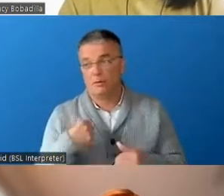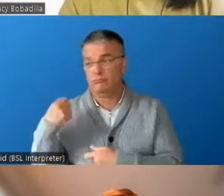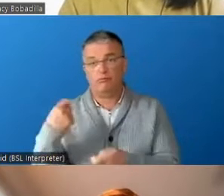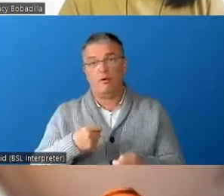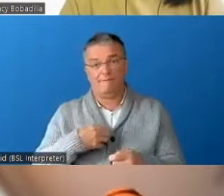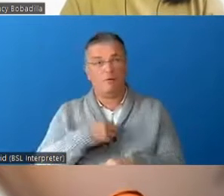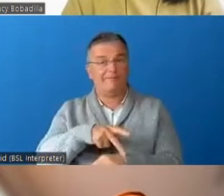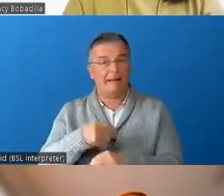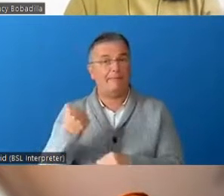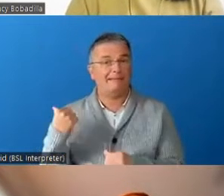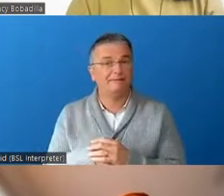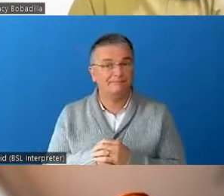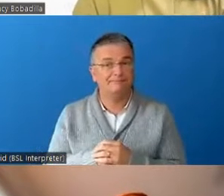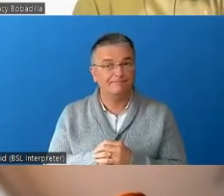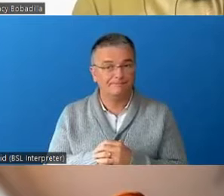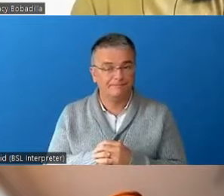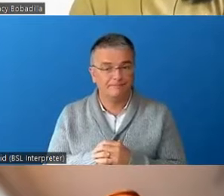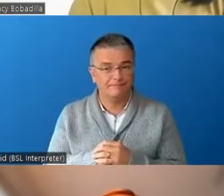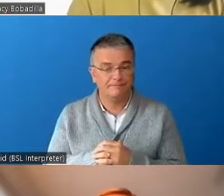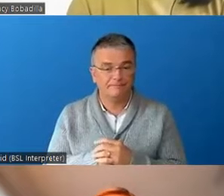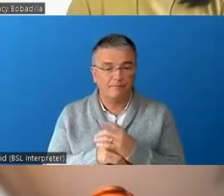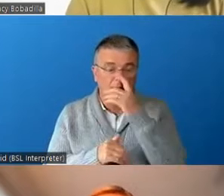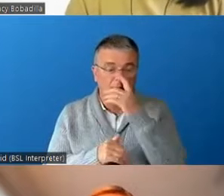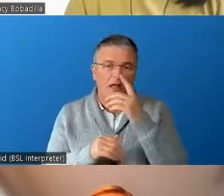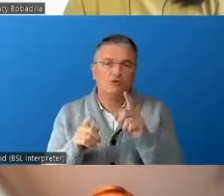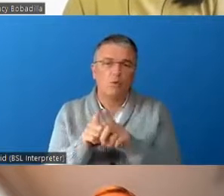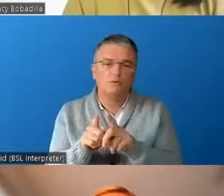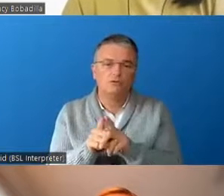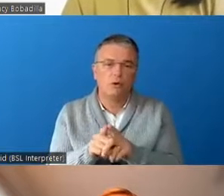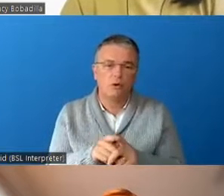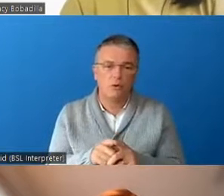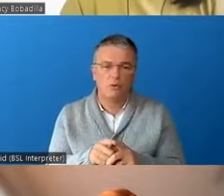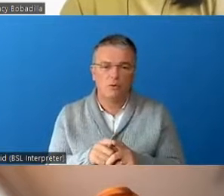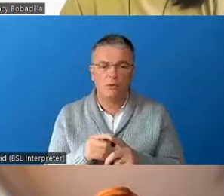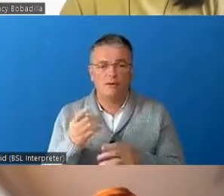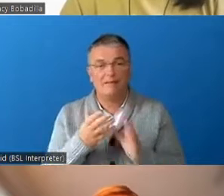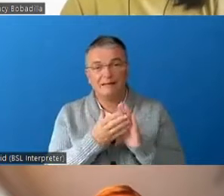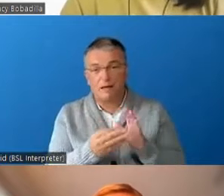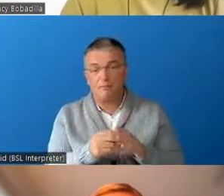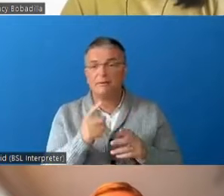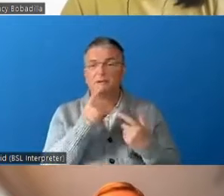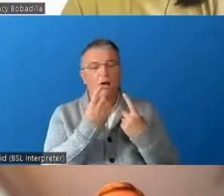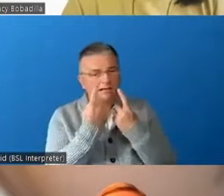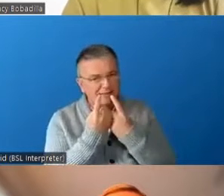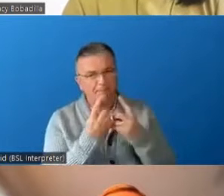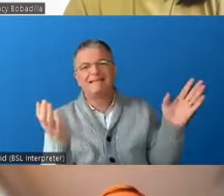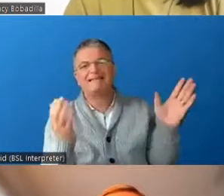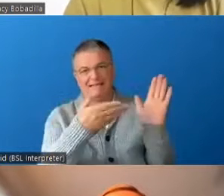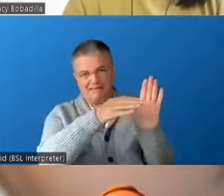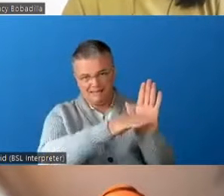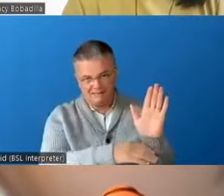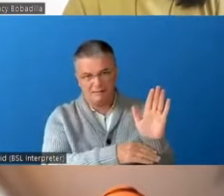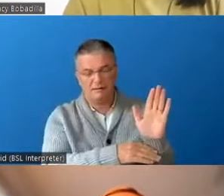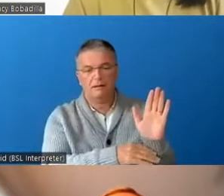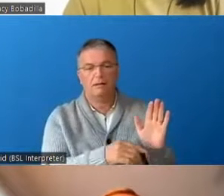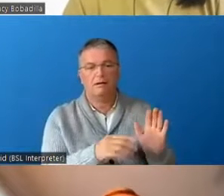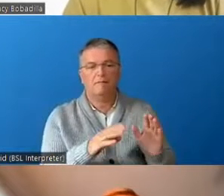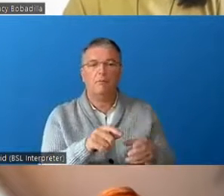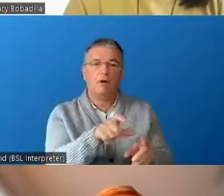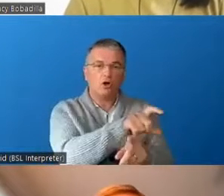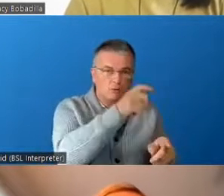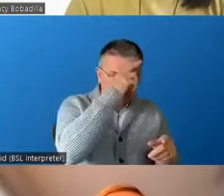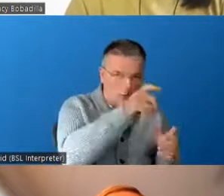the Philippines. And we also, those examples are explicitly, to be more specific, from a community